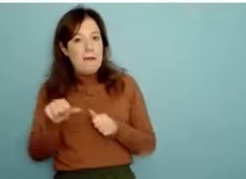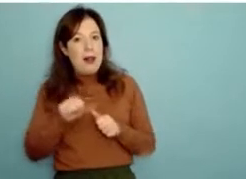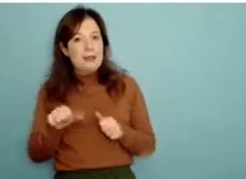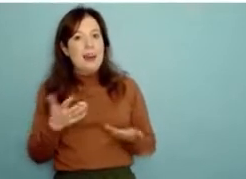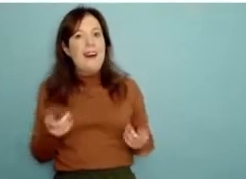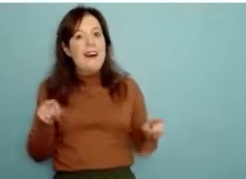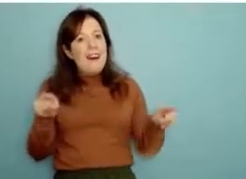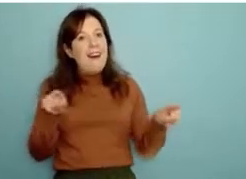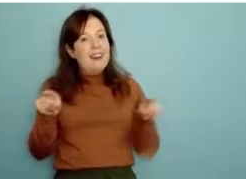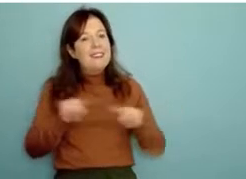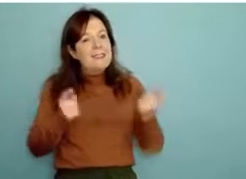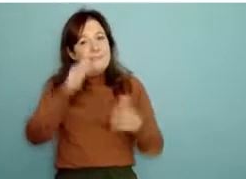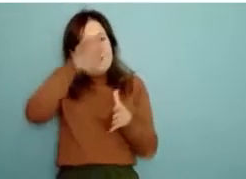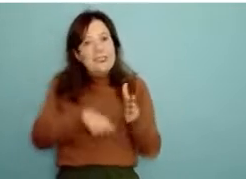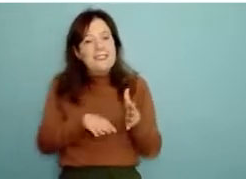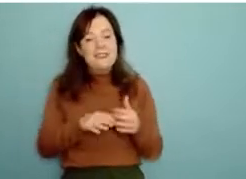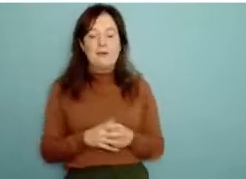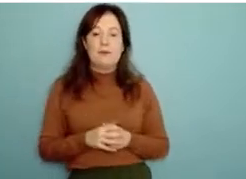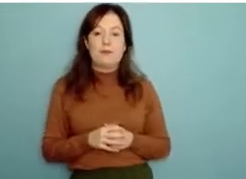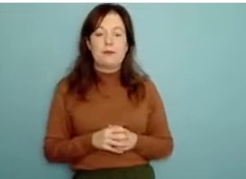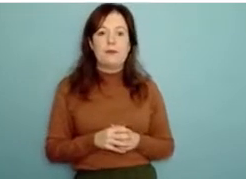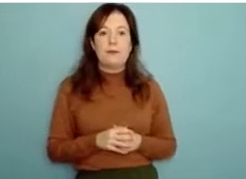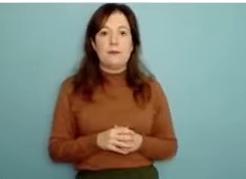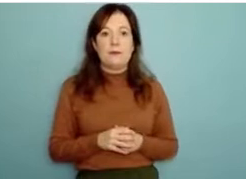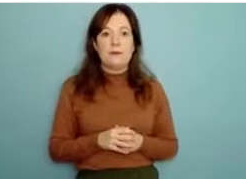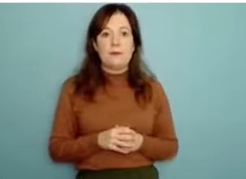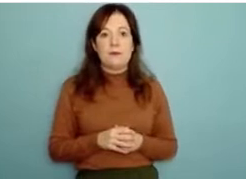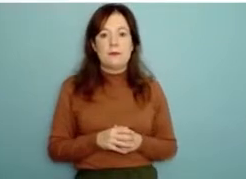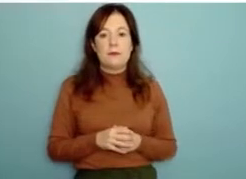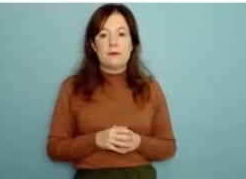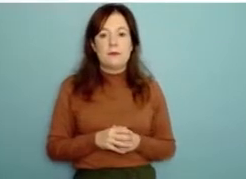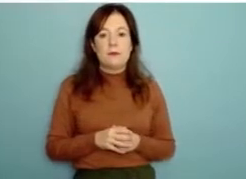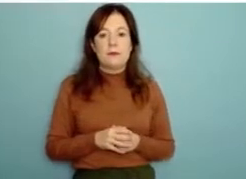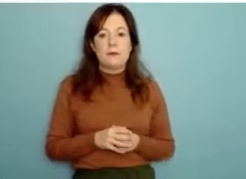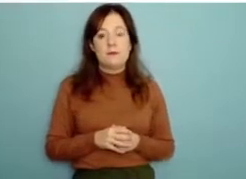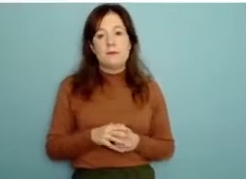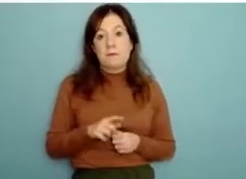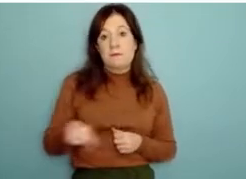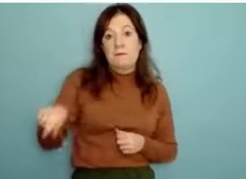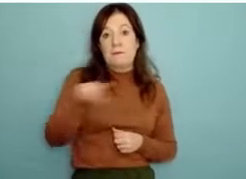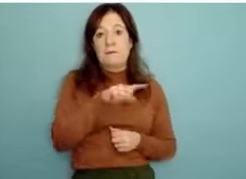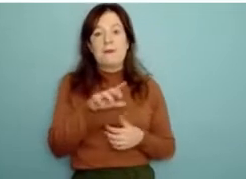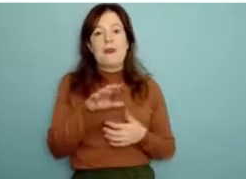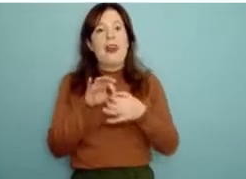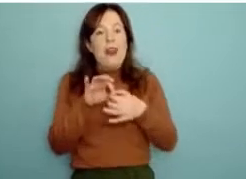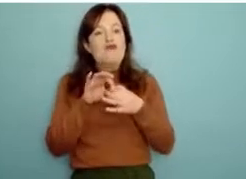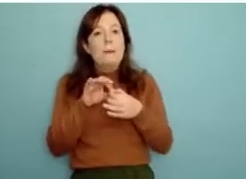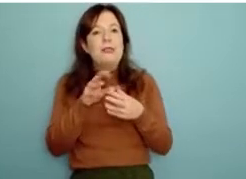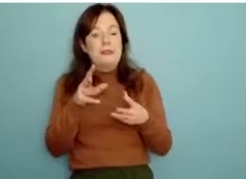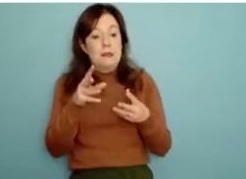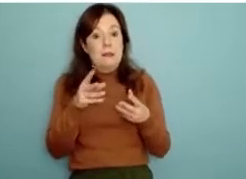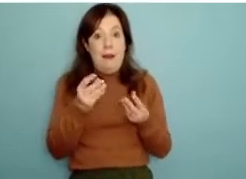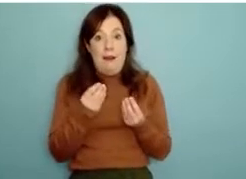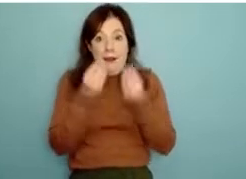Not only as a therapist will you seen these before, then you'll seen them before the session, and it could actually